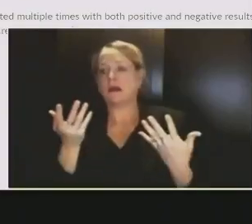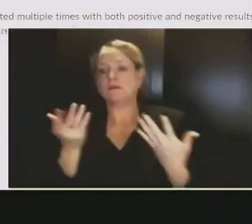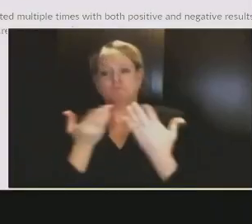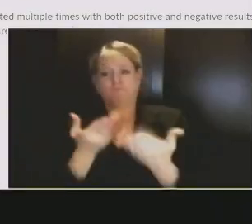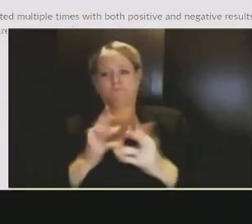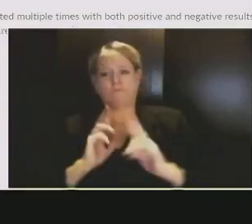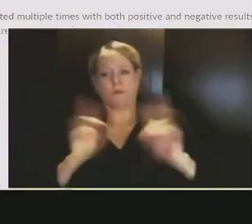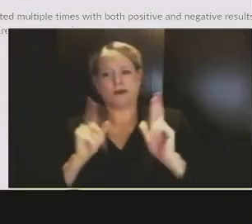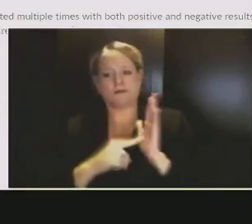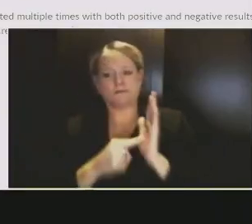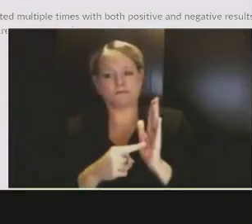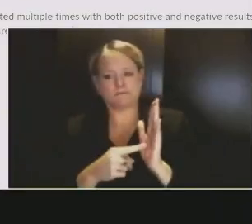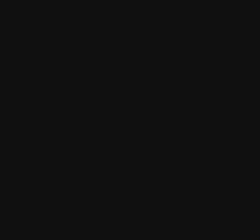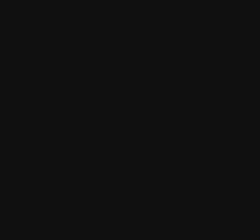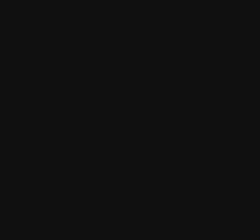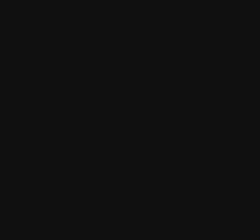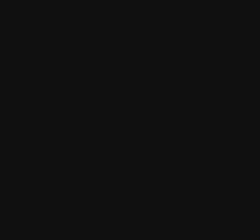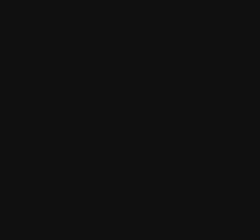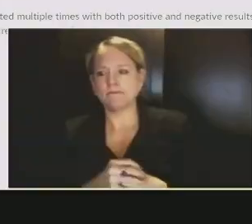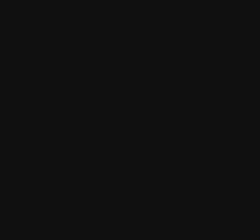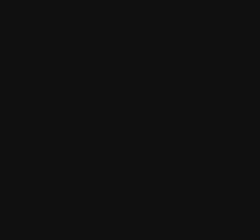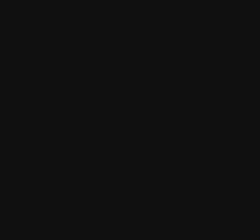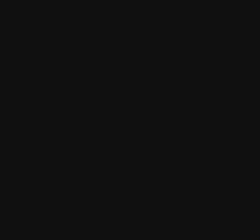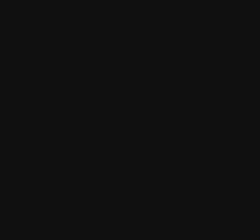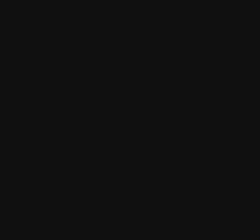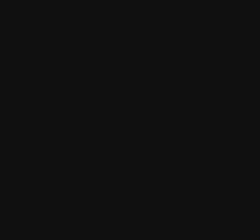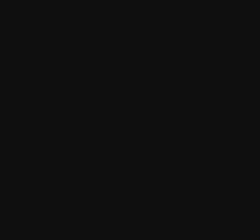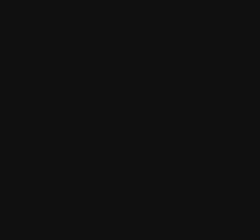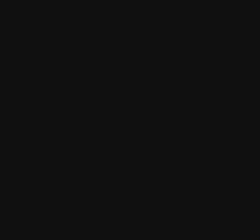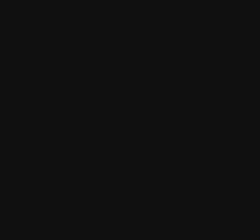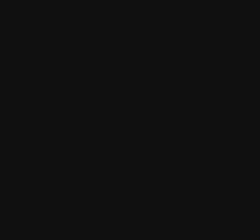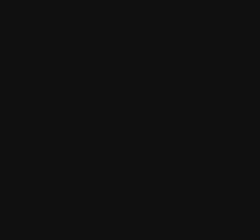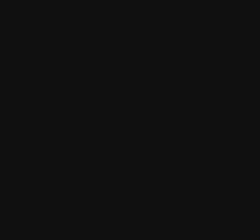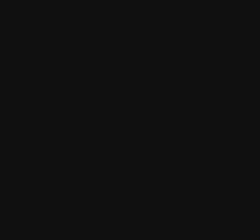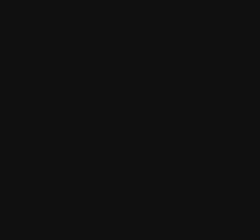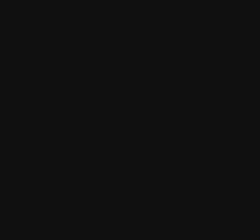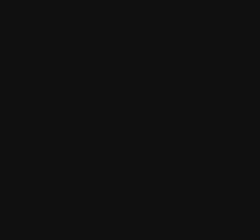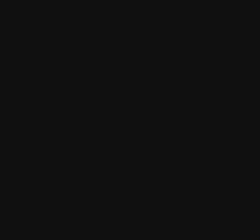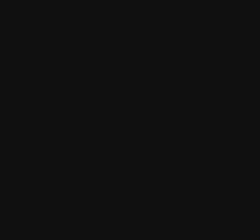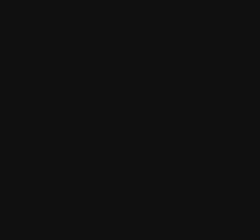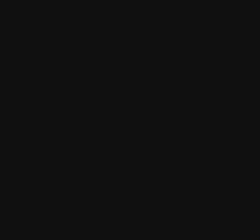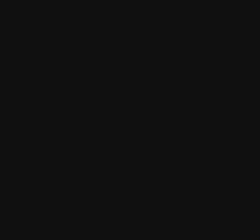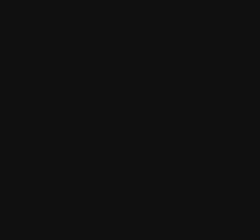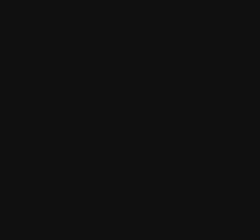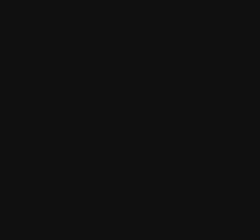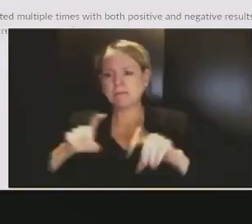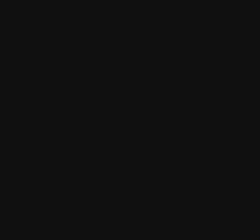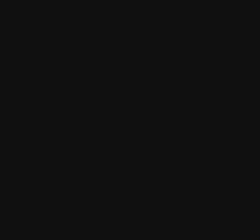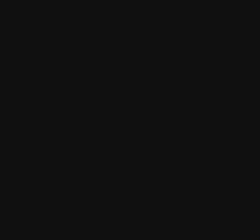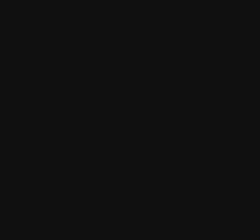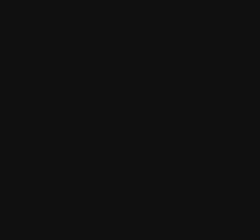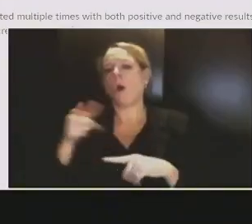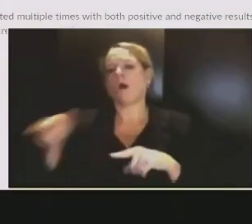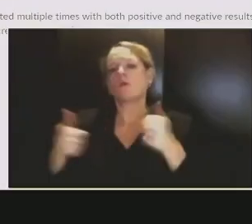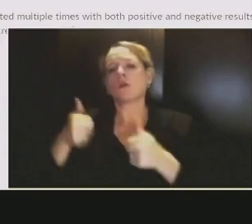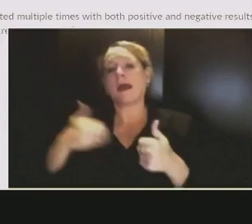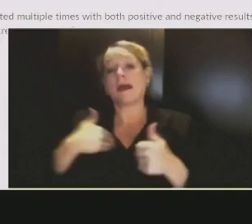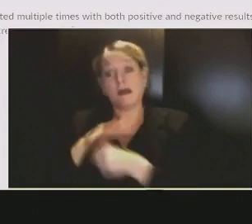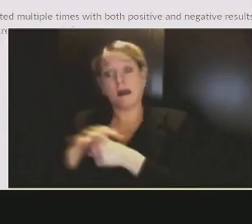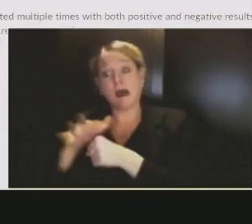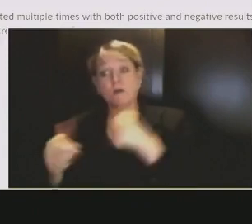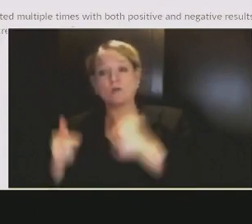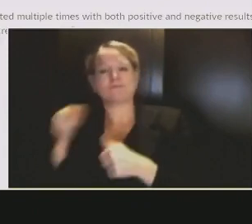that you'll note that in some areas, we've actually exceeded some of our testing capacity. And what that means is that we know